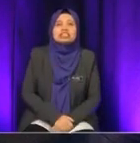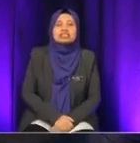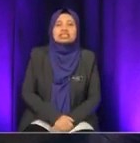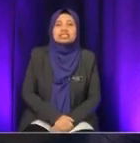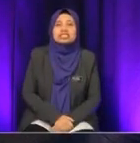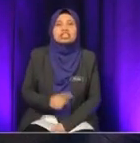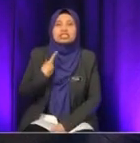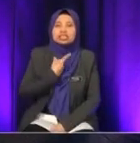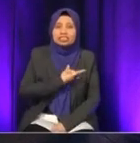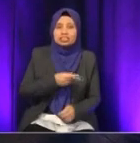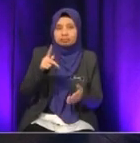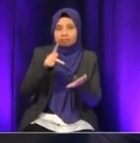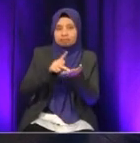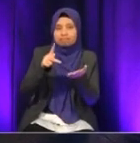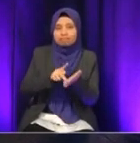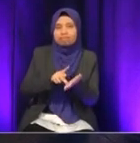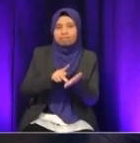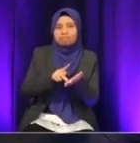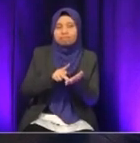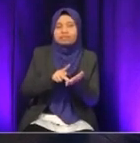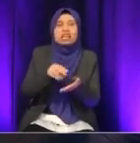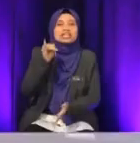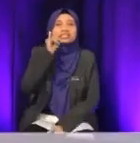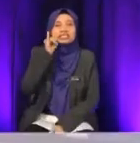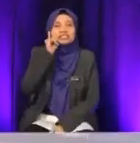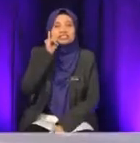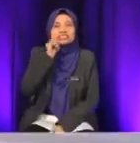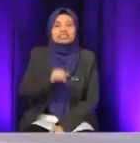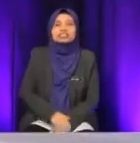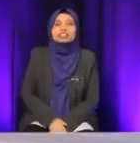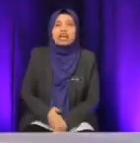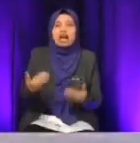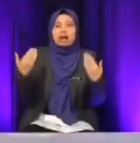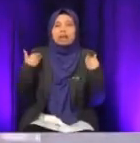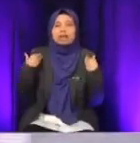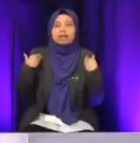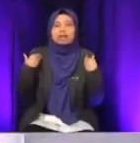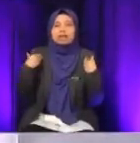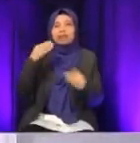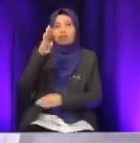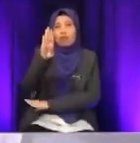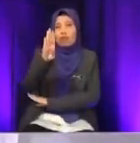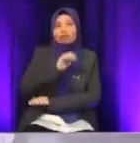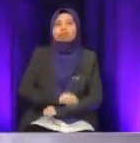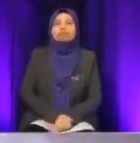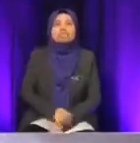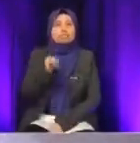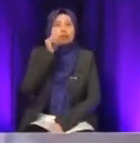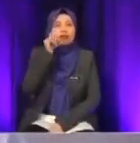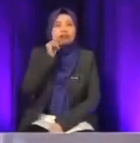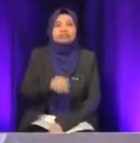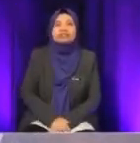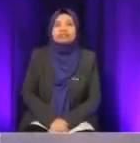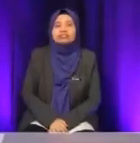count? Yes, let's start with Isma first. Okay, Isma has four sticks. Four sticks for yes.